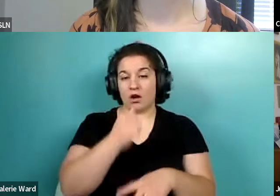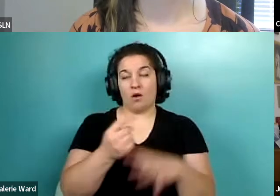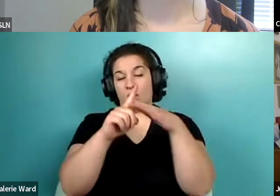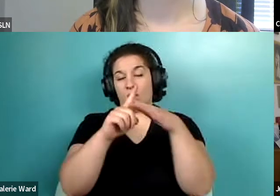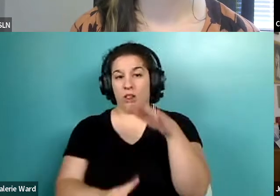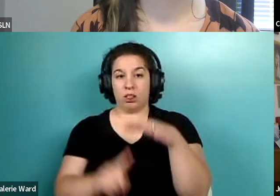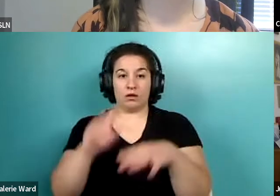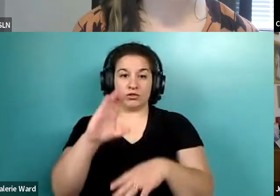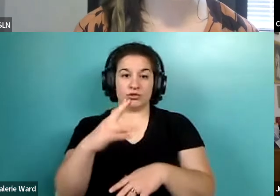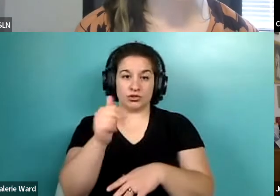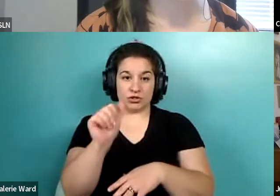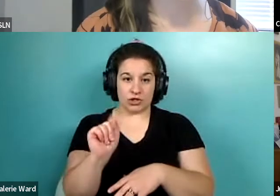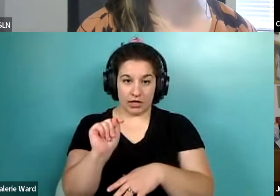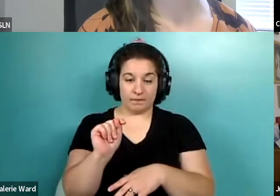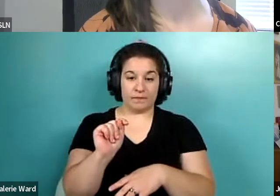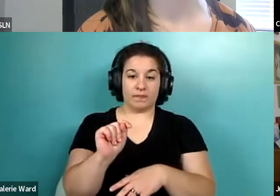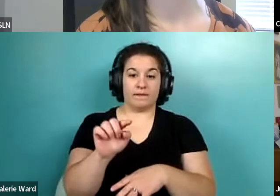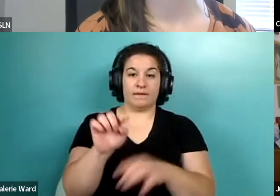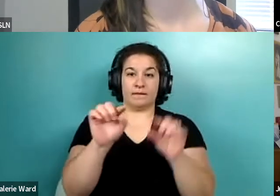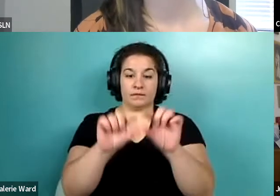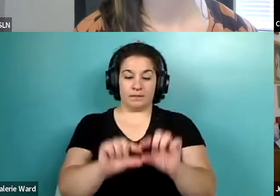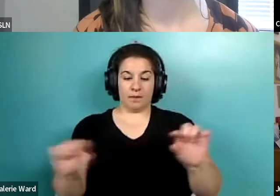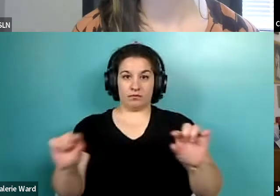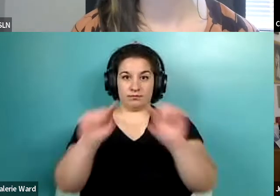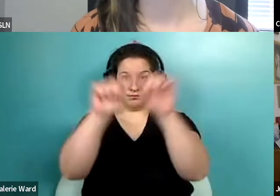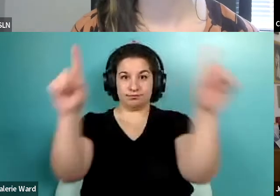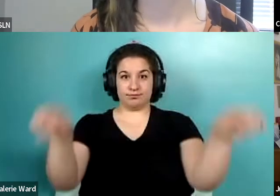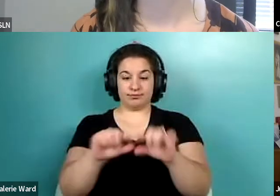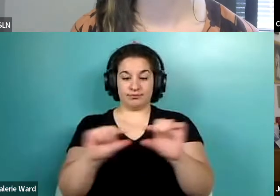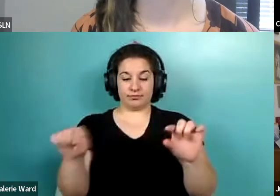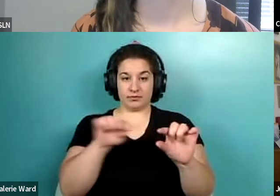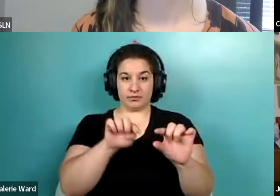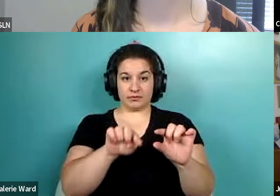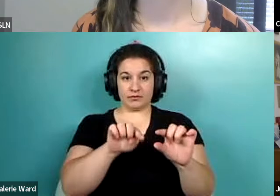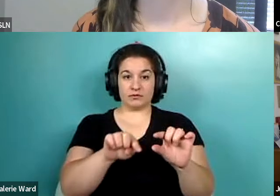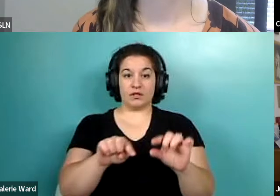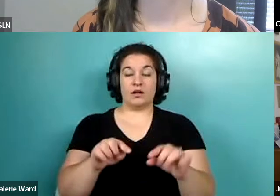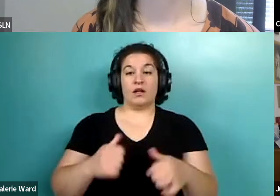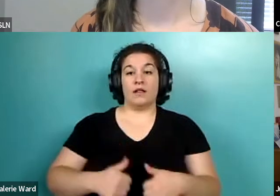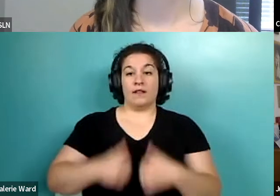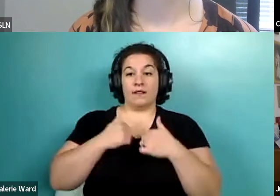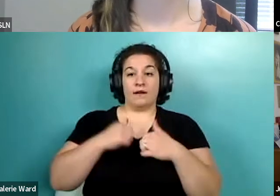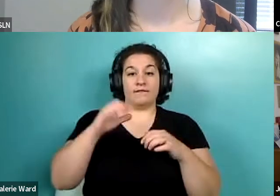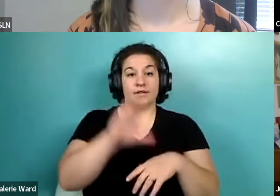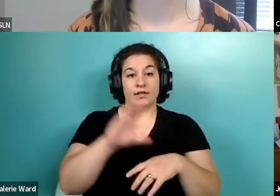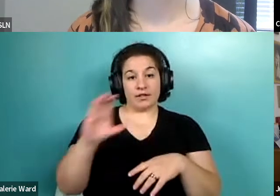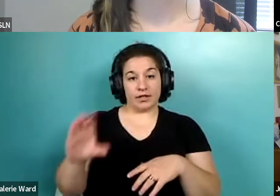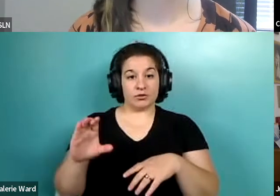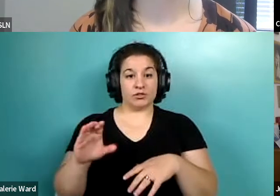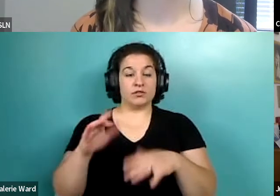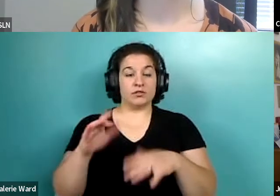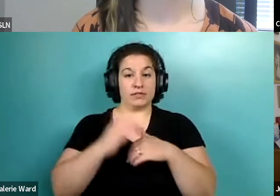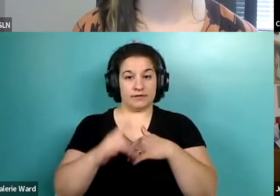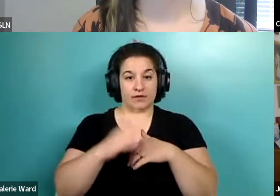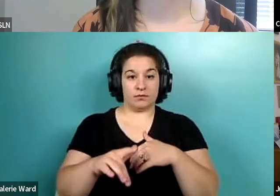your screen. And live captioning, as you now know, is available for this webinar. To toggle the subtitles on or off, click